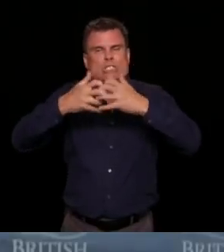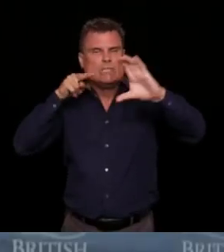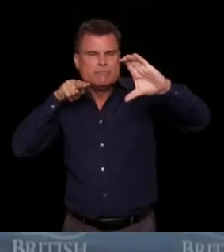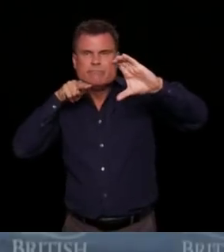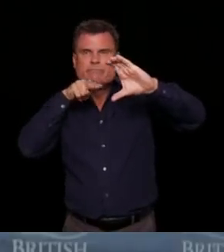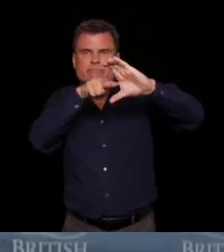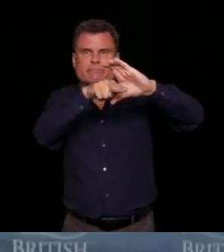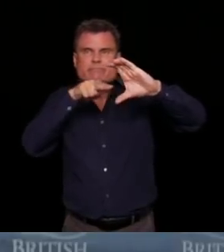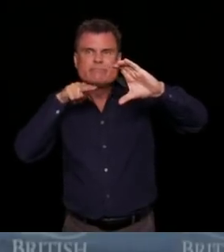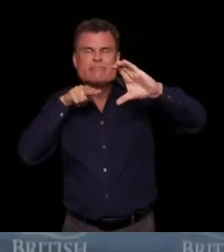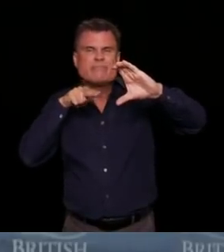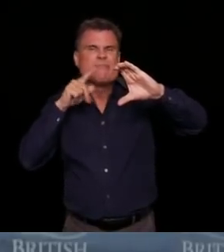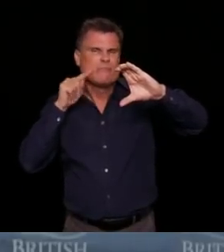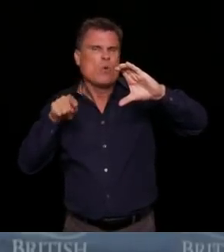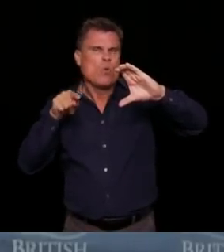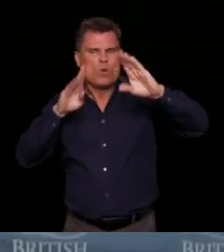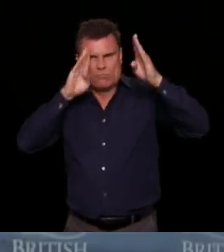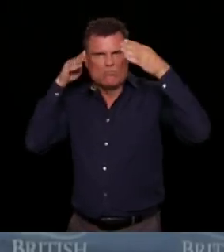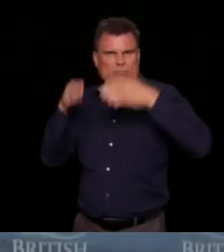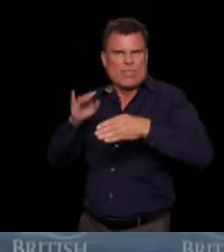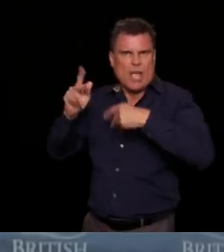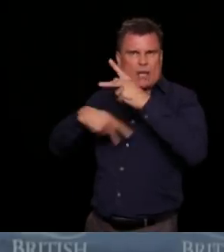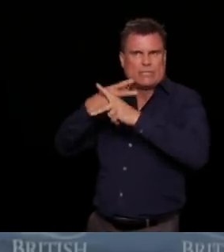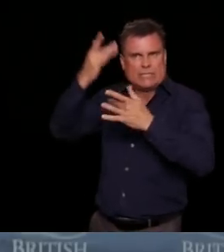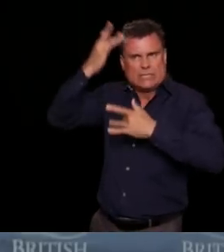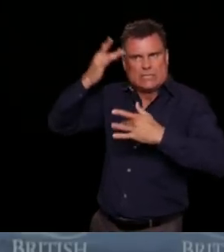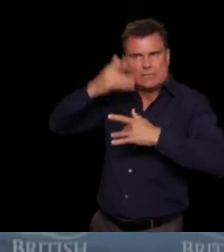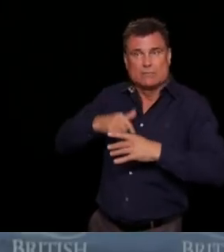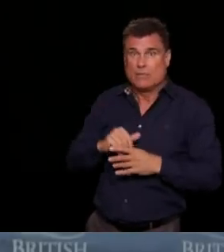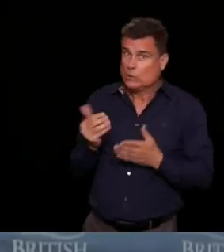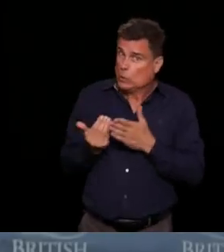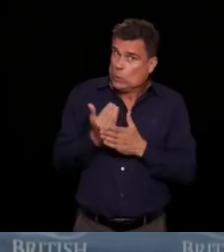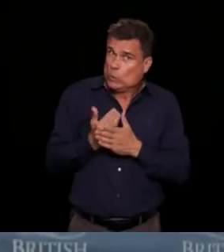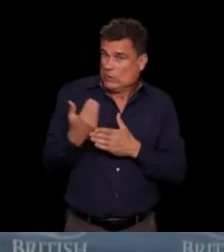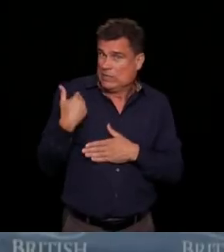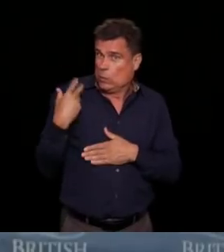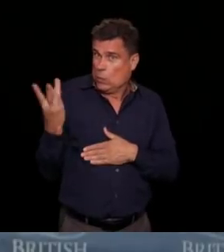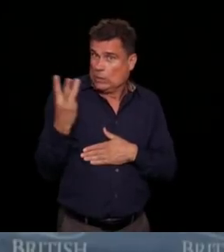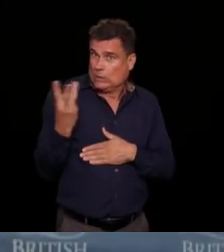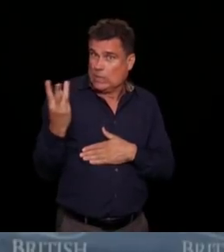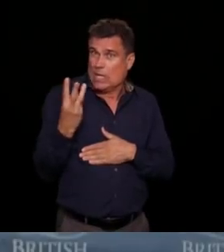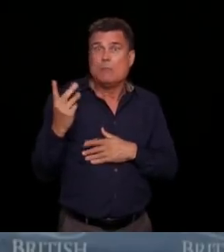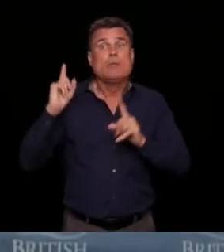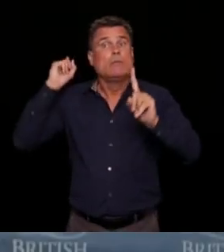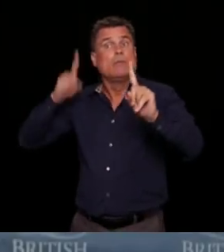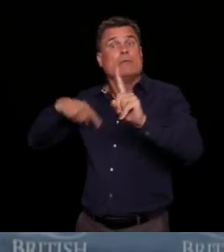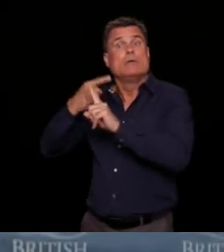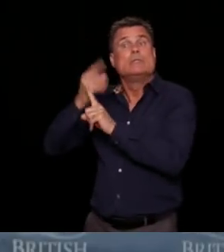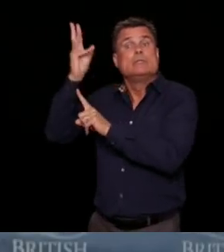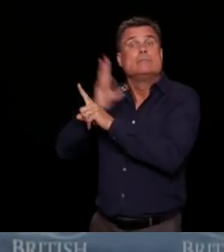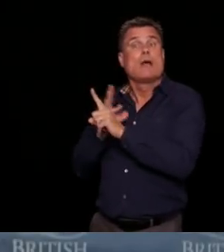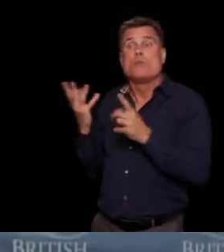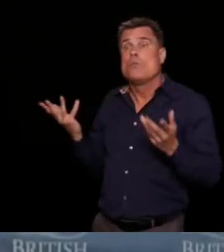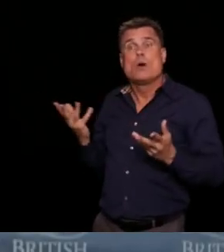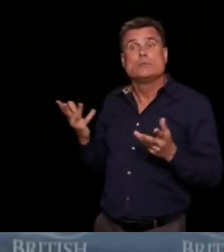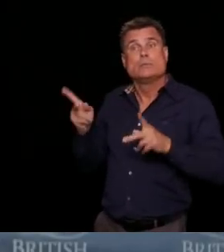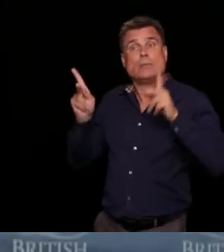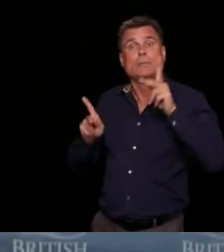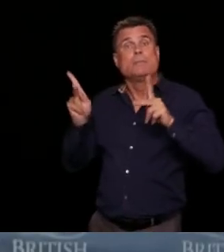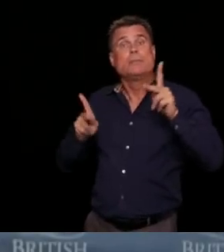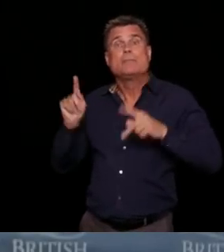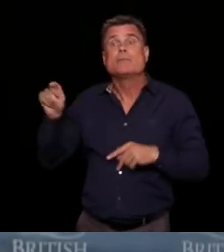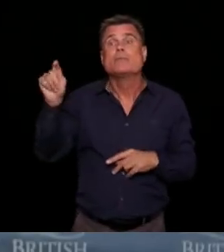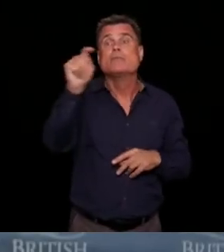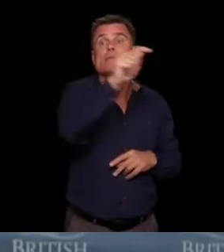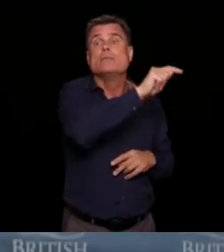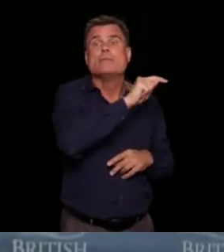able to receive this care. And that was just on Wednesday. These past 6 months and beyond, each day, people across BC, exceptionally